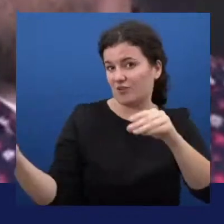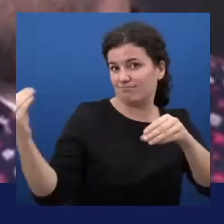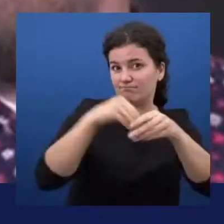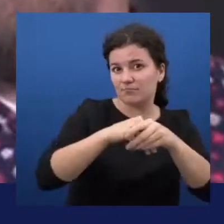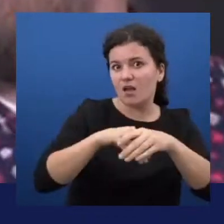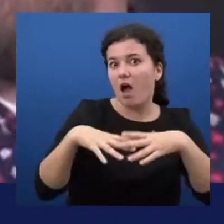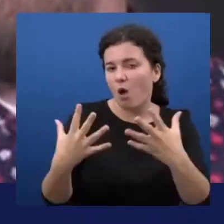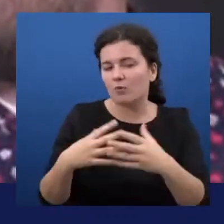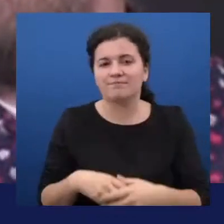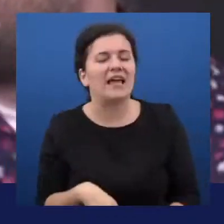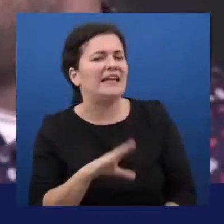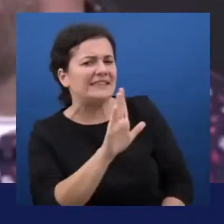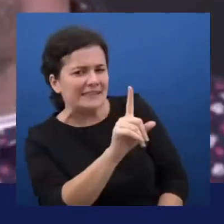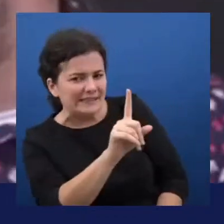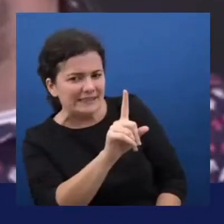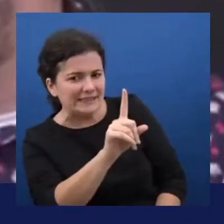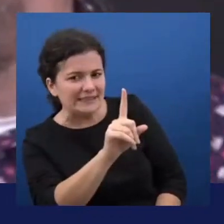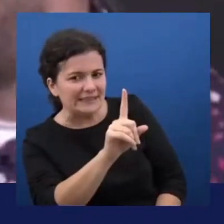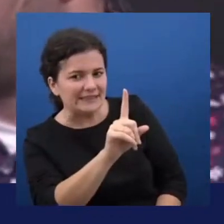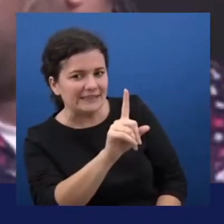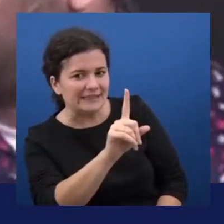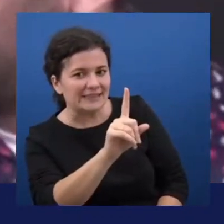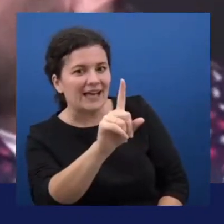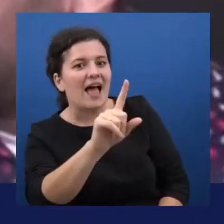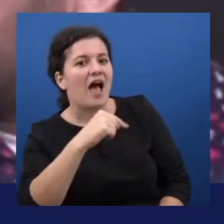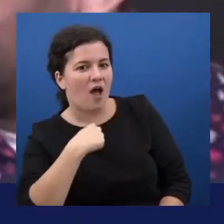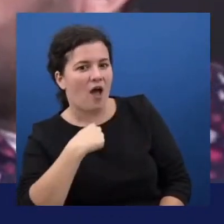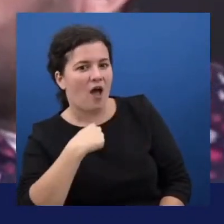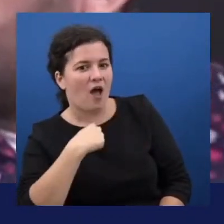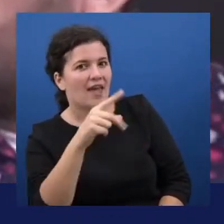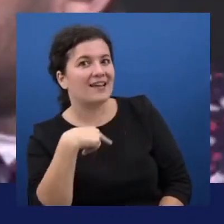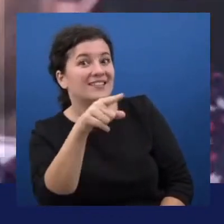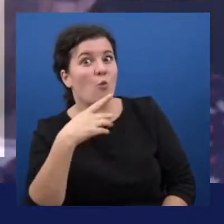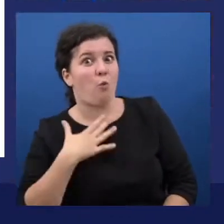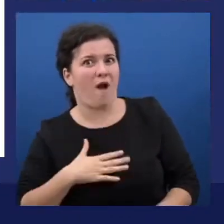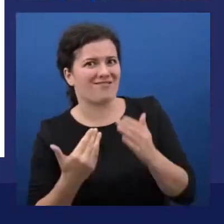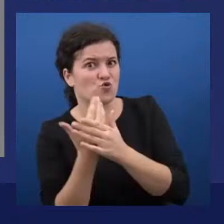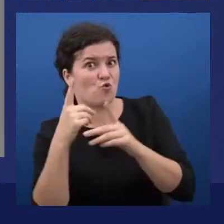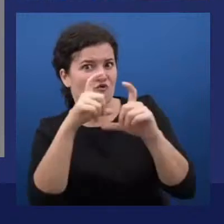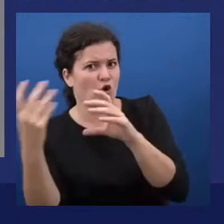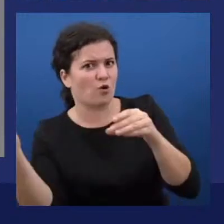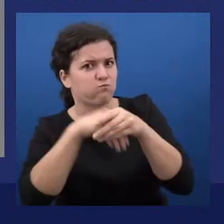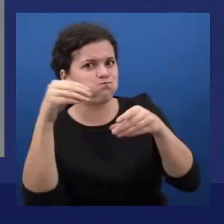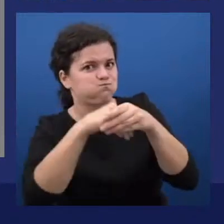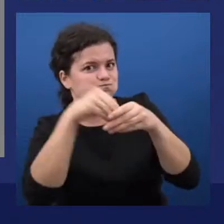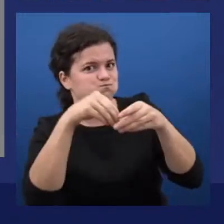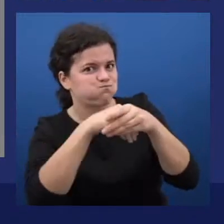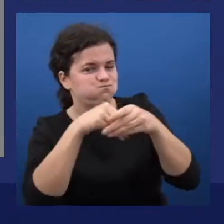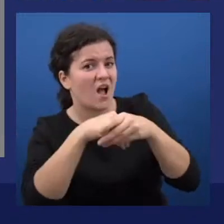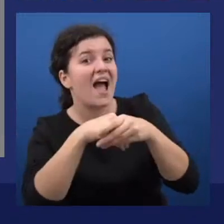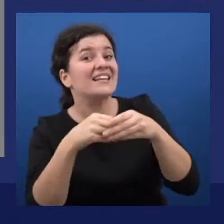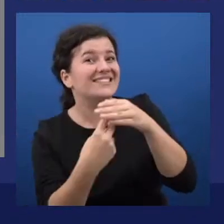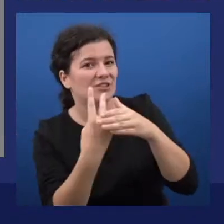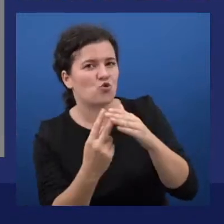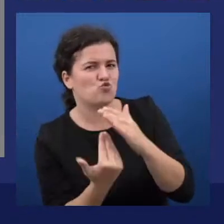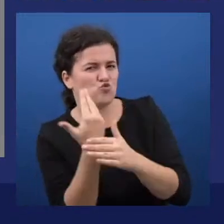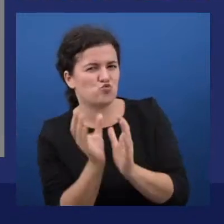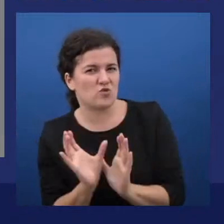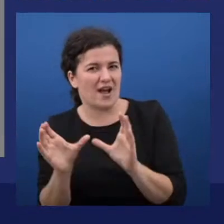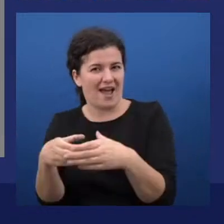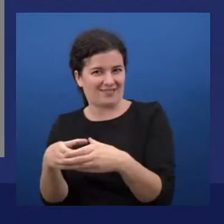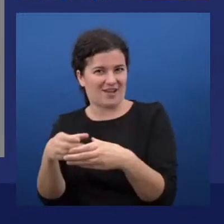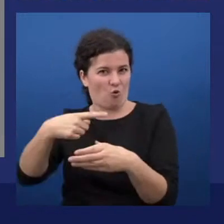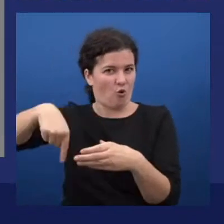no, you can do a quick test on the iteration one. Exactly, so we're going to do that. So let's see, it will come back with a probability. Let's take